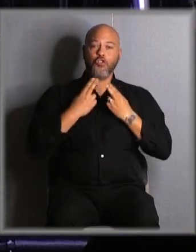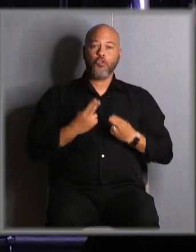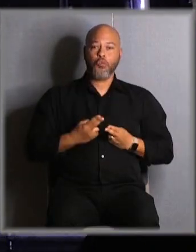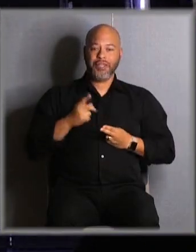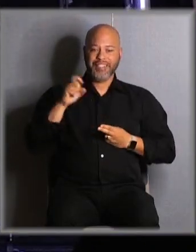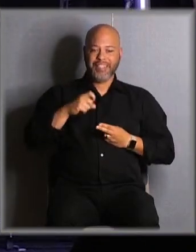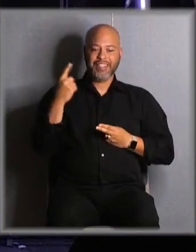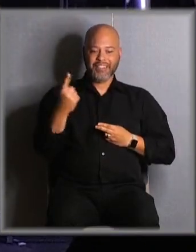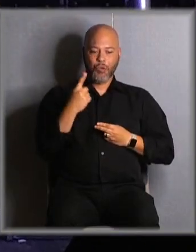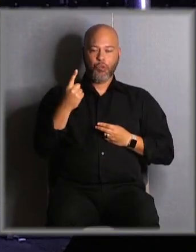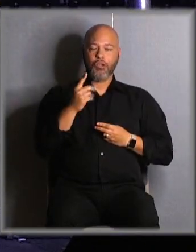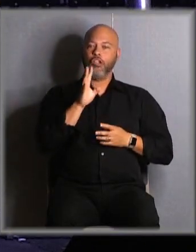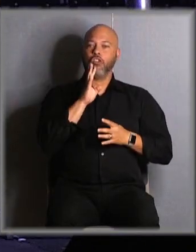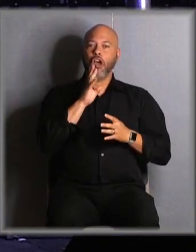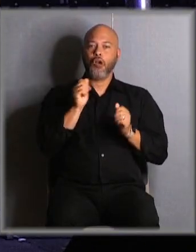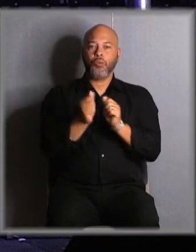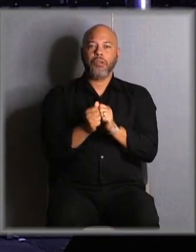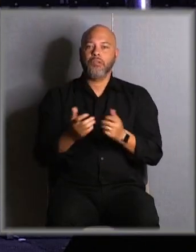talk to.